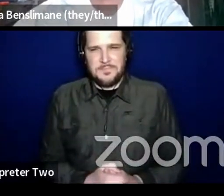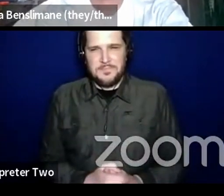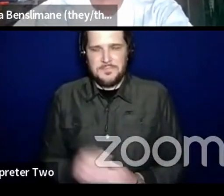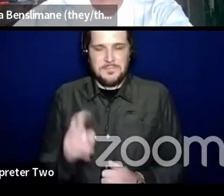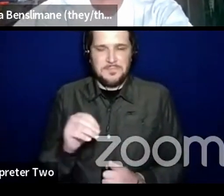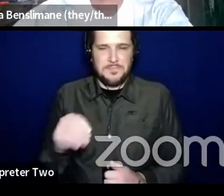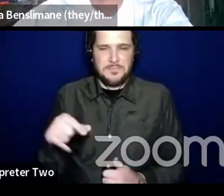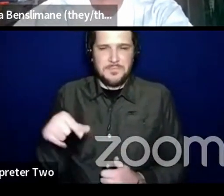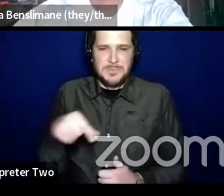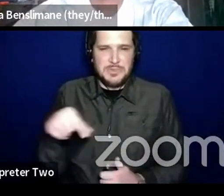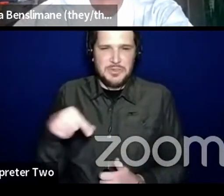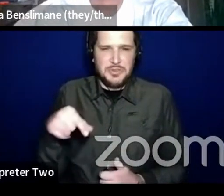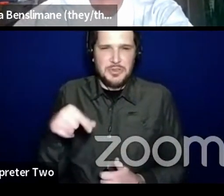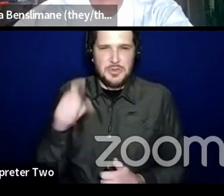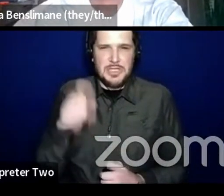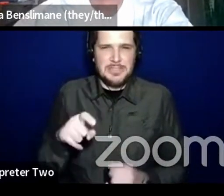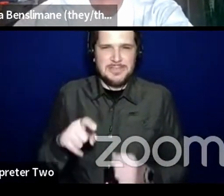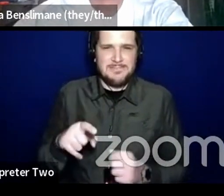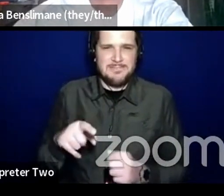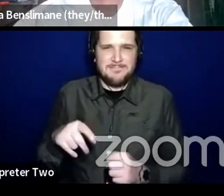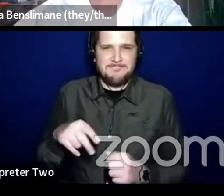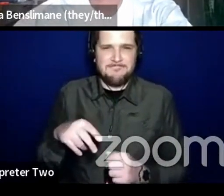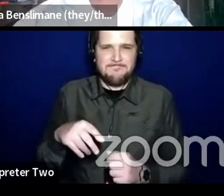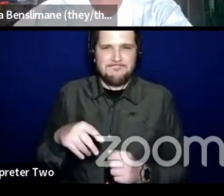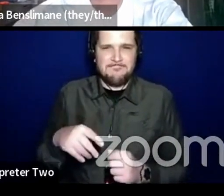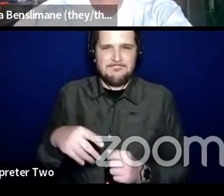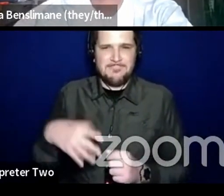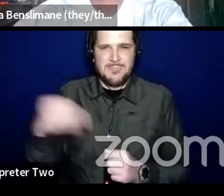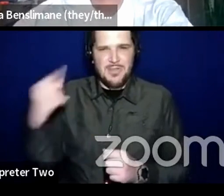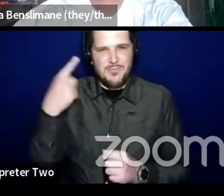Q had to step out for crip reasons,